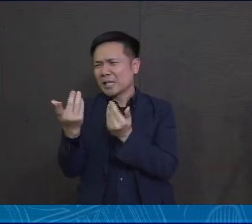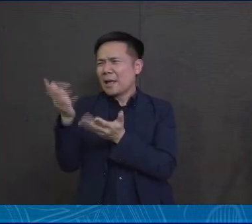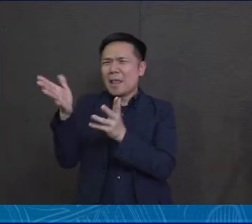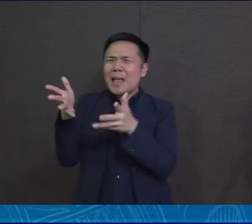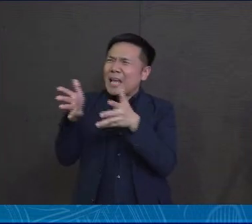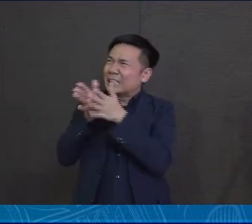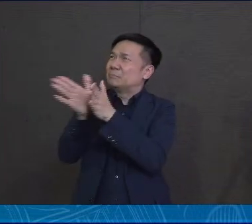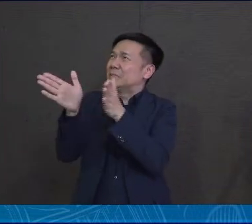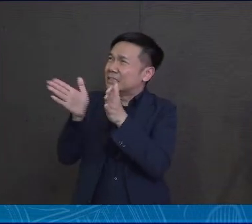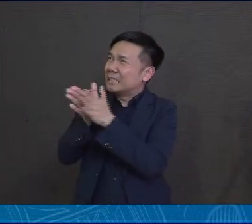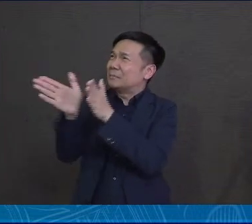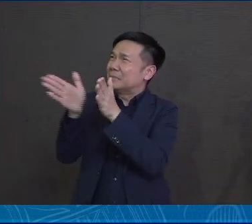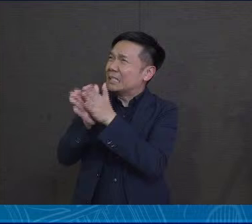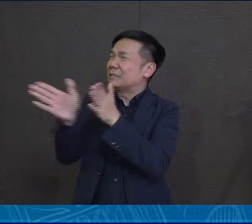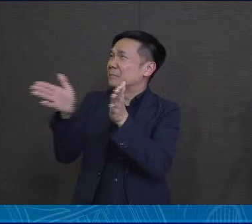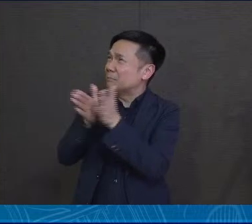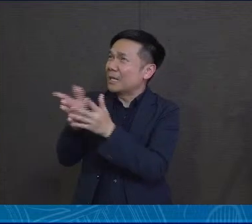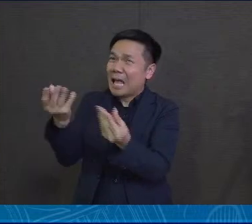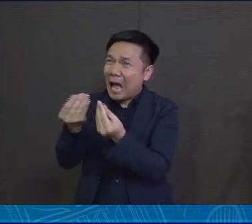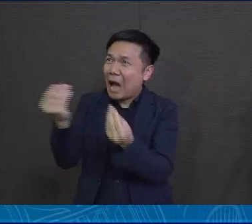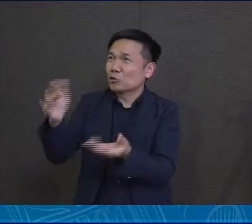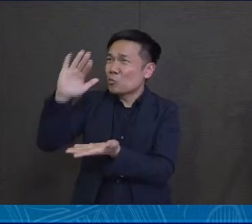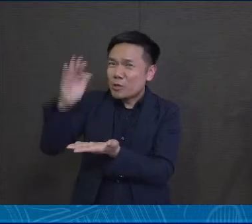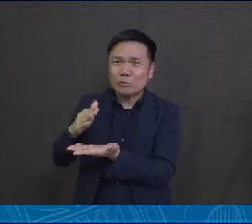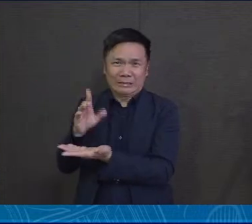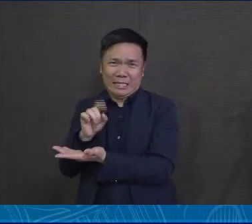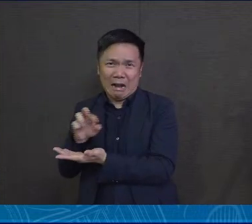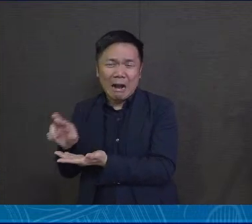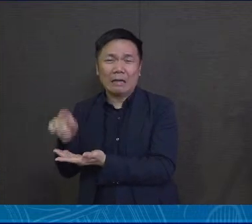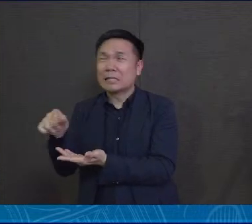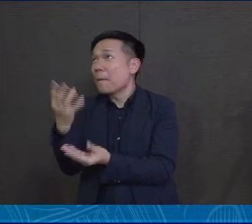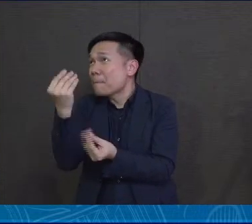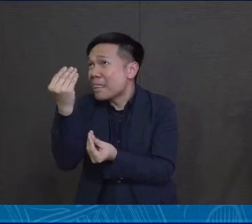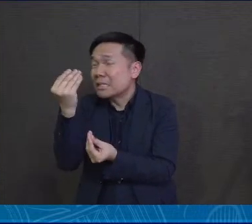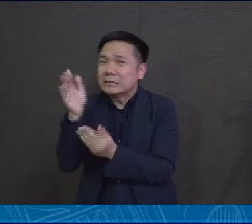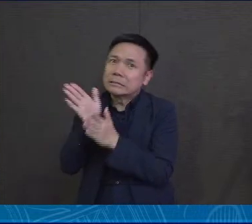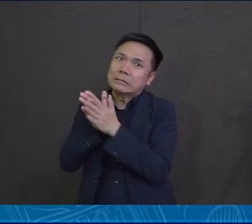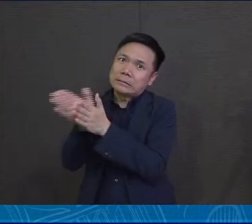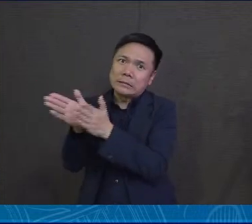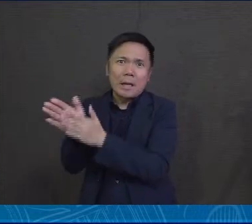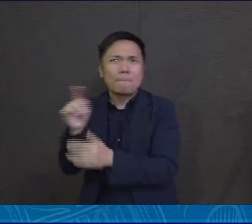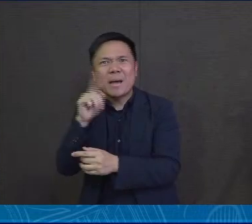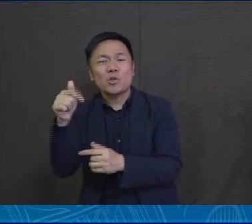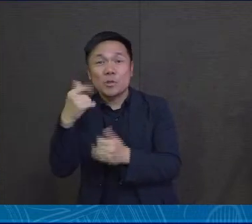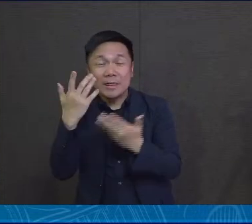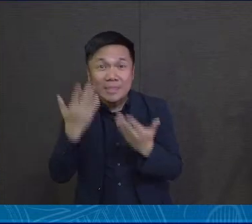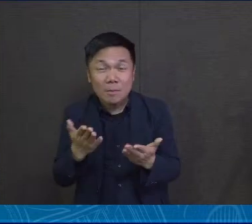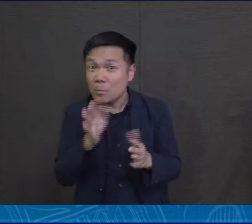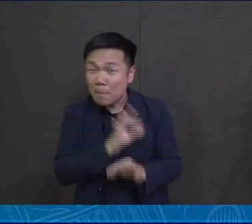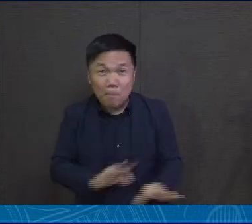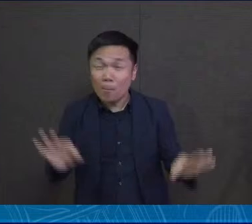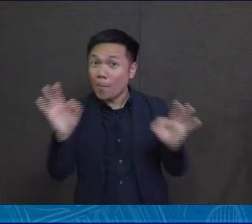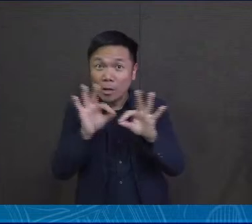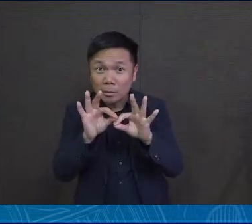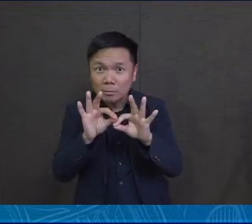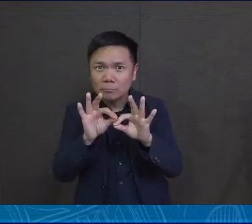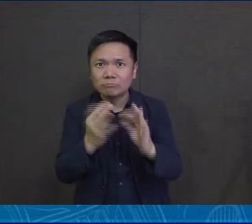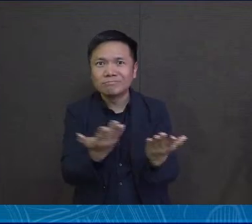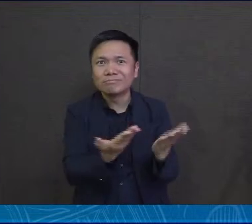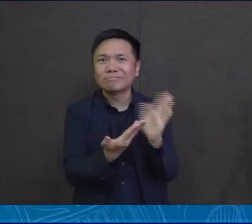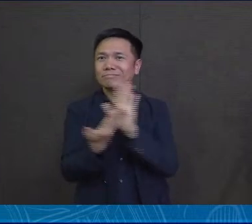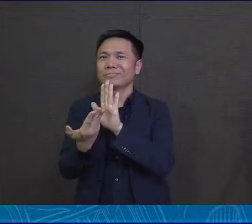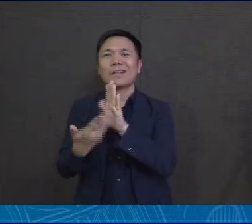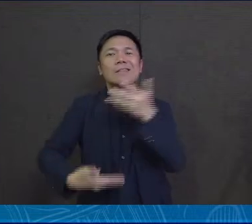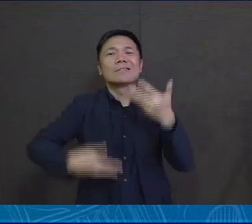of disaster risk reduction. To do that, you need the basic disaster statistics. In Japan,